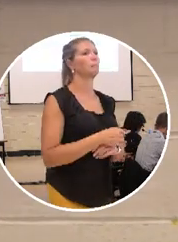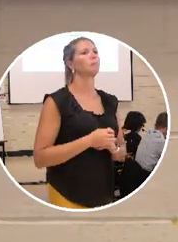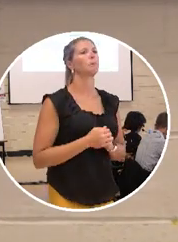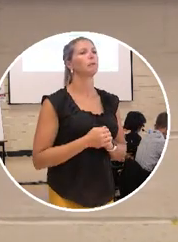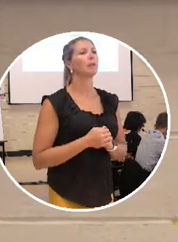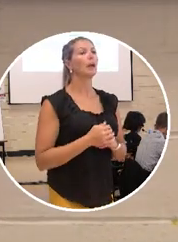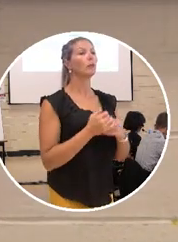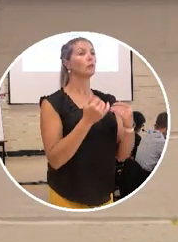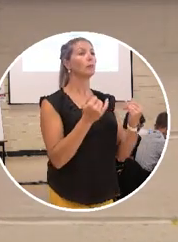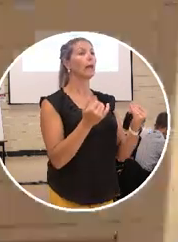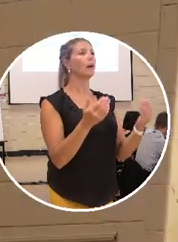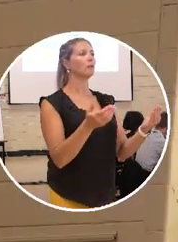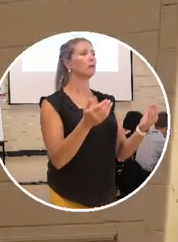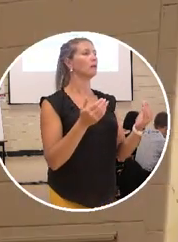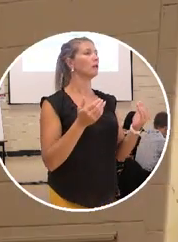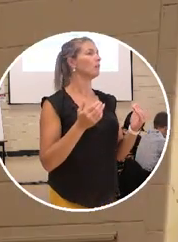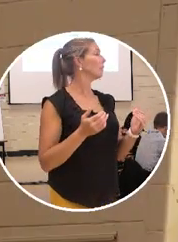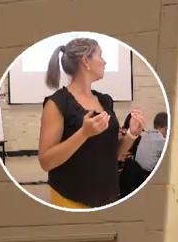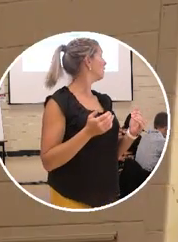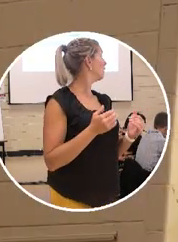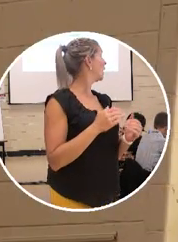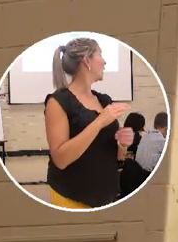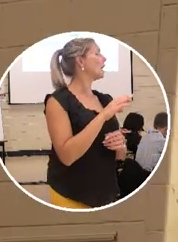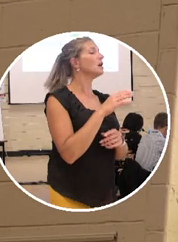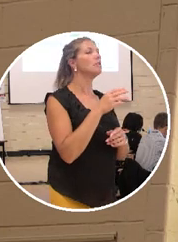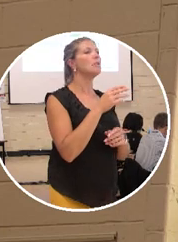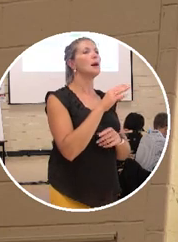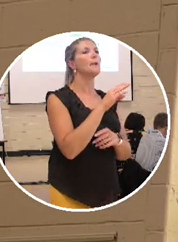move forward with the amendments to the bylaws.